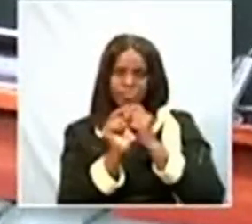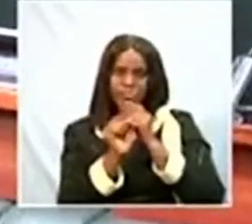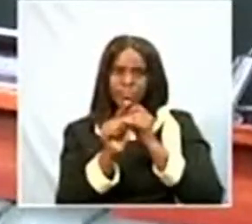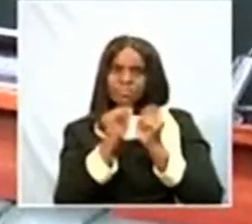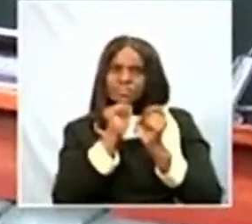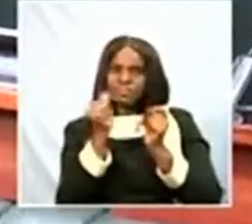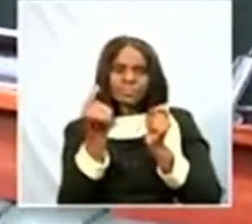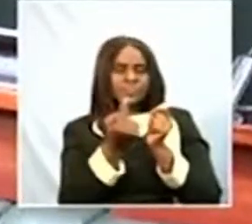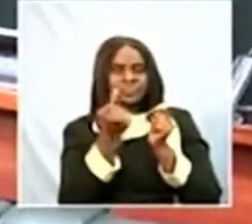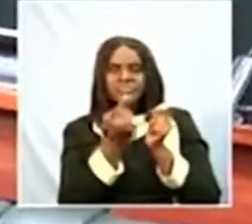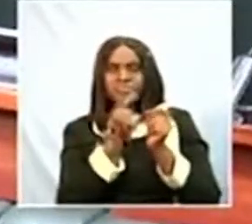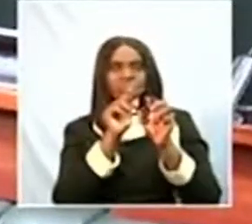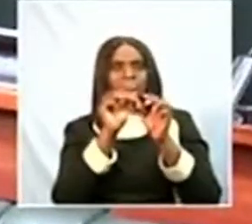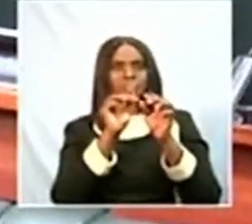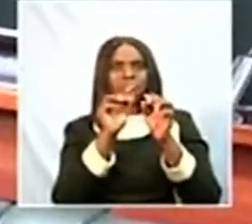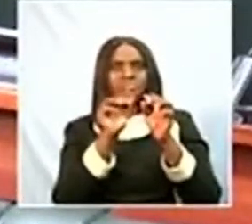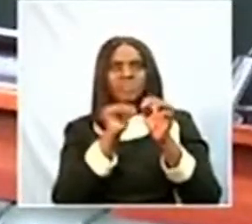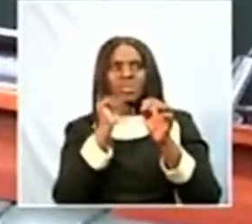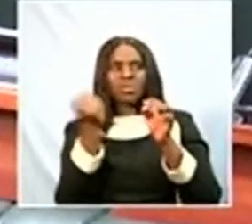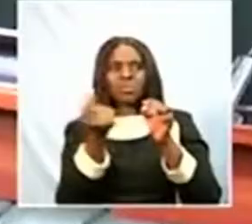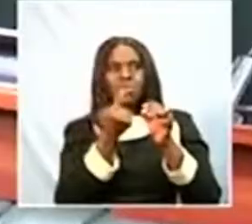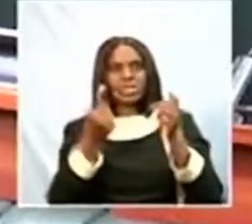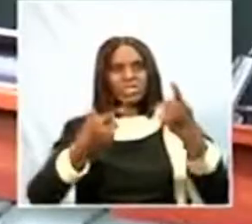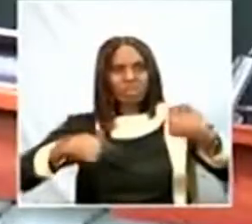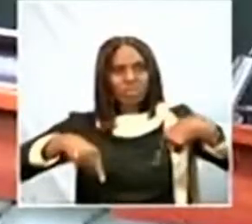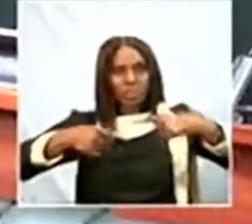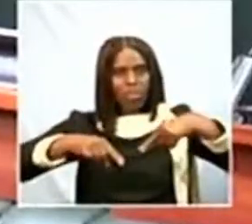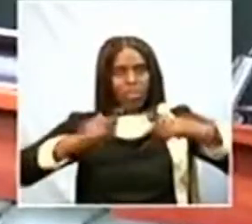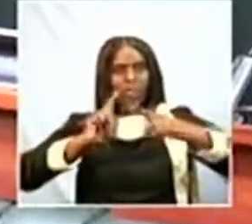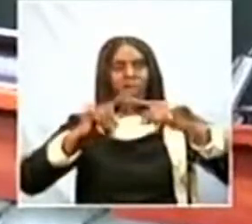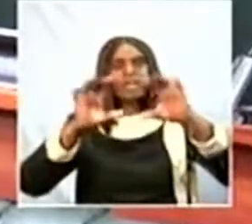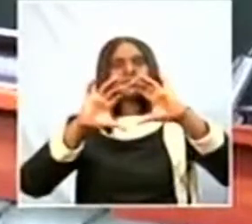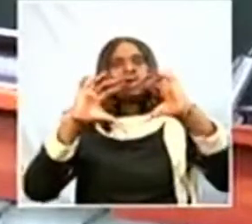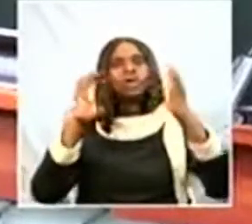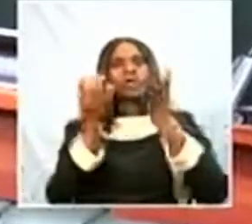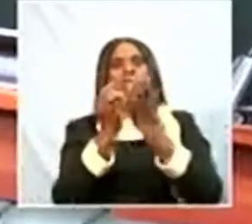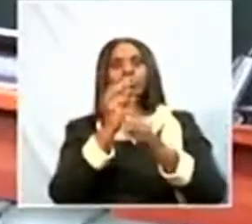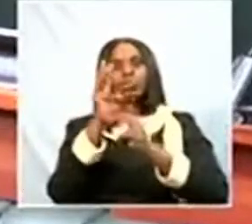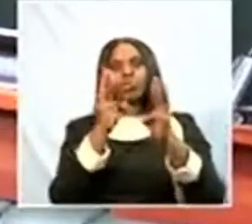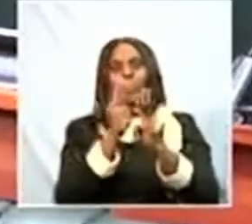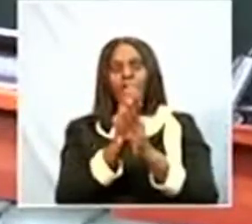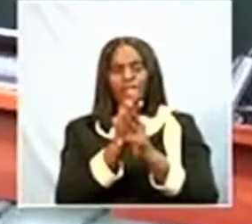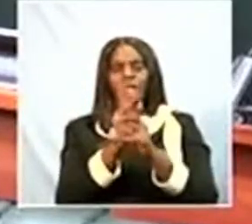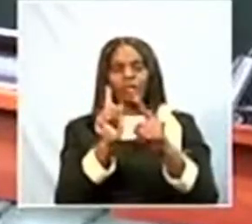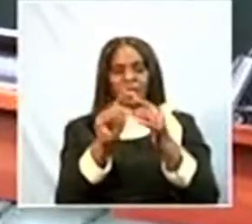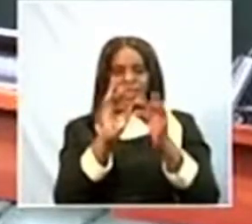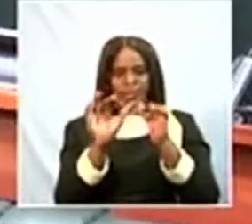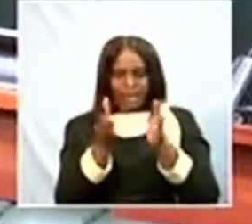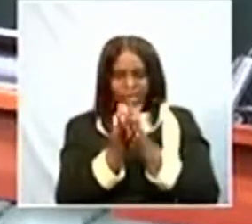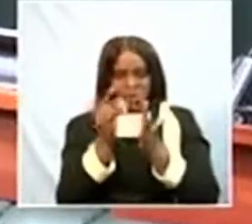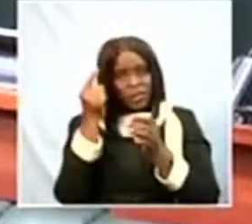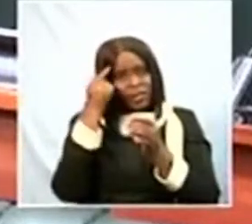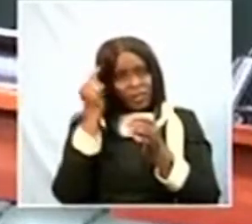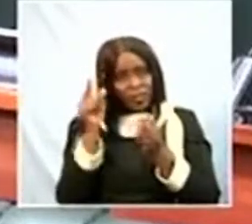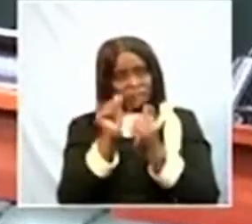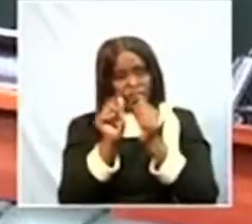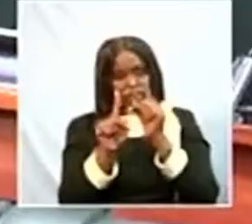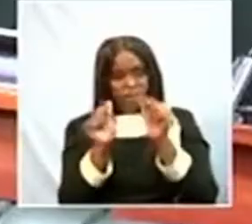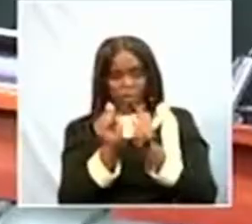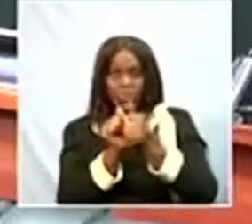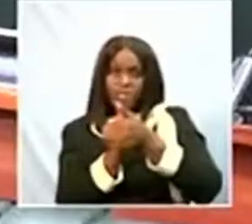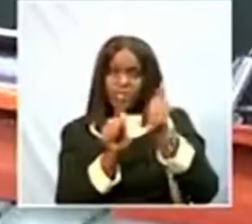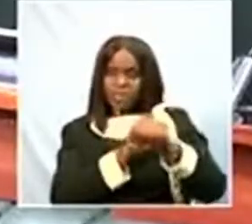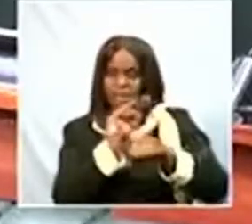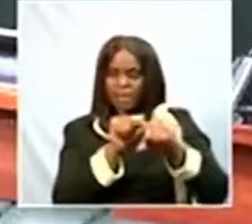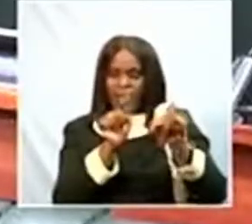not a local problem, but a global problem. Therefore, if we are to urge the government and the people, other nations